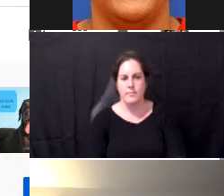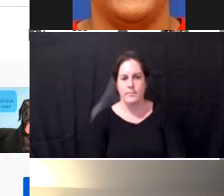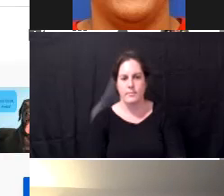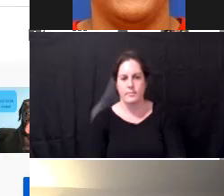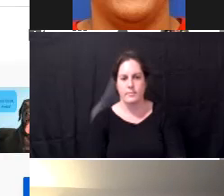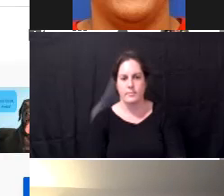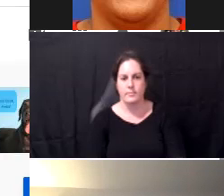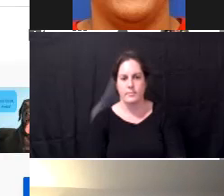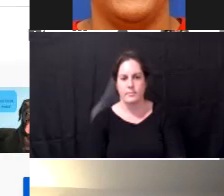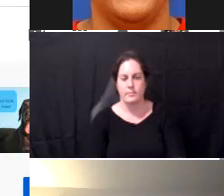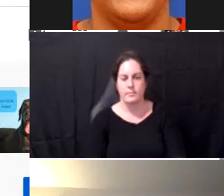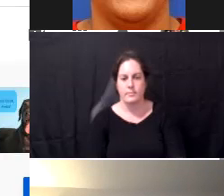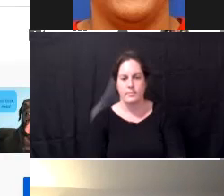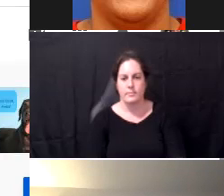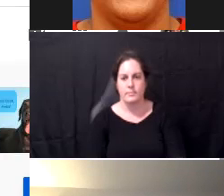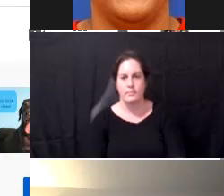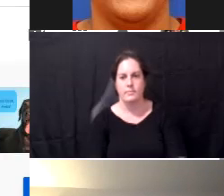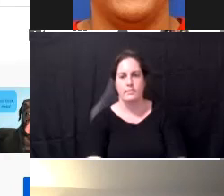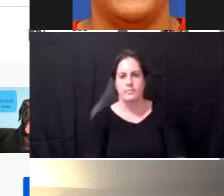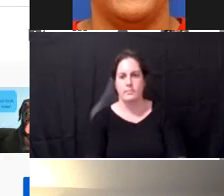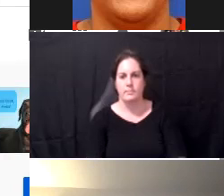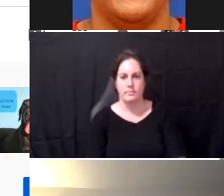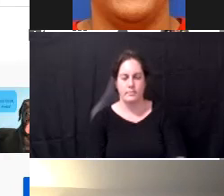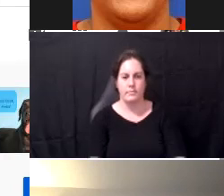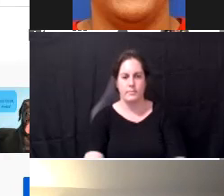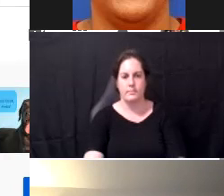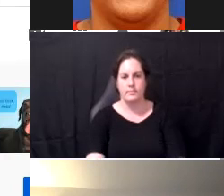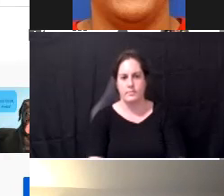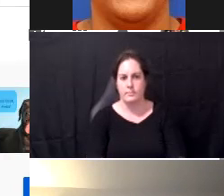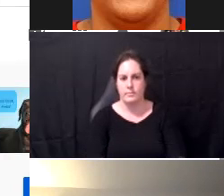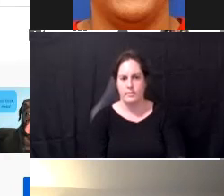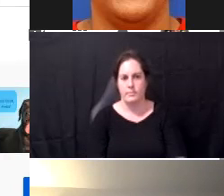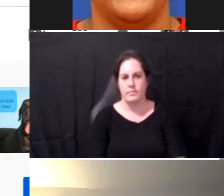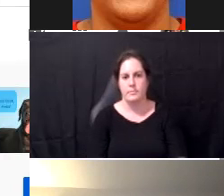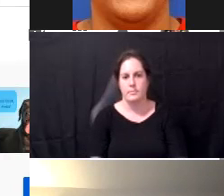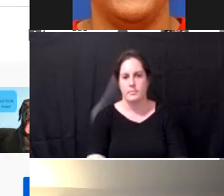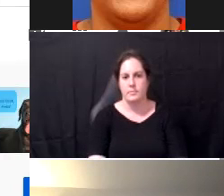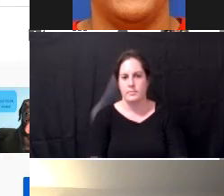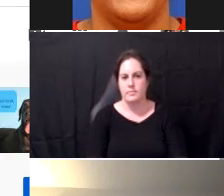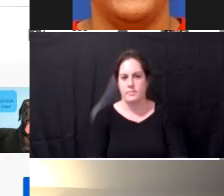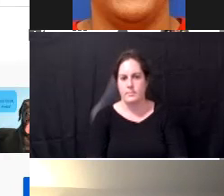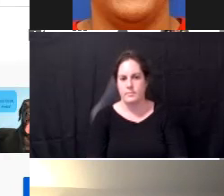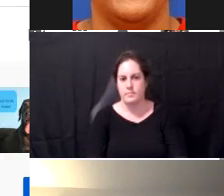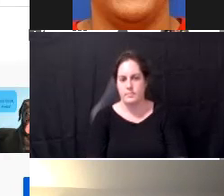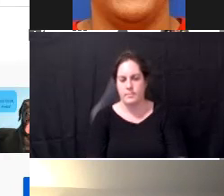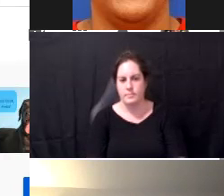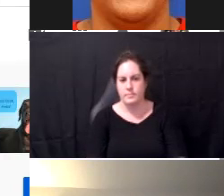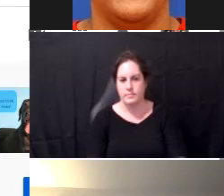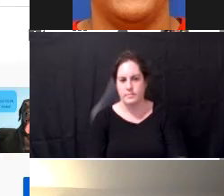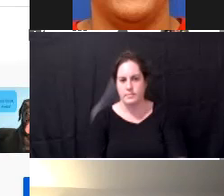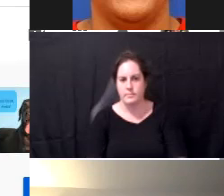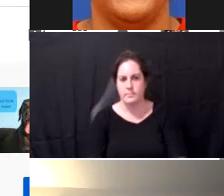time axis. Here we have a negatively sloped line the slope of this is the acceleration, of